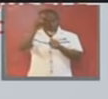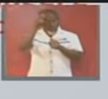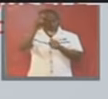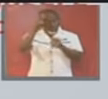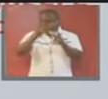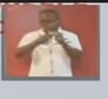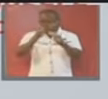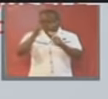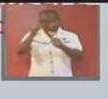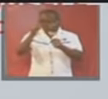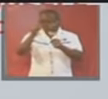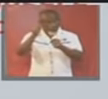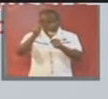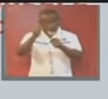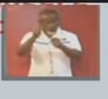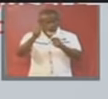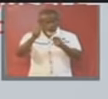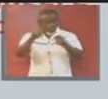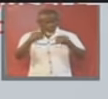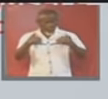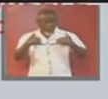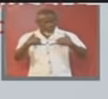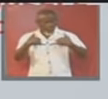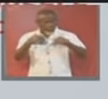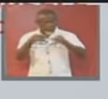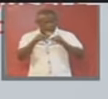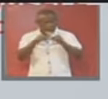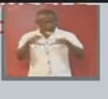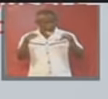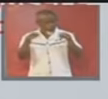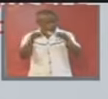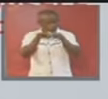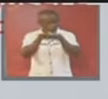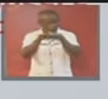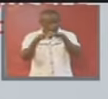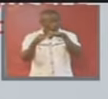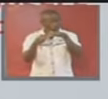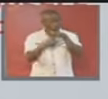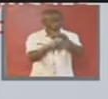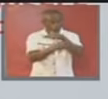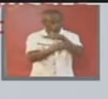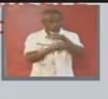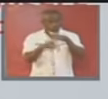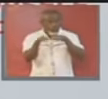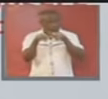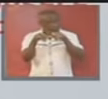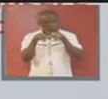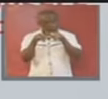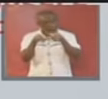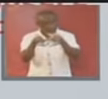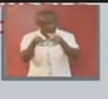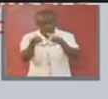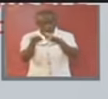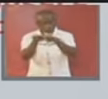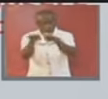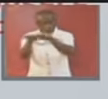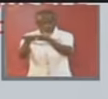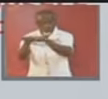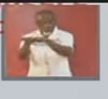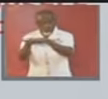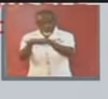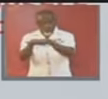has maintained a closed border policy. And I think that policy is what has saved